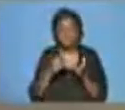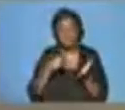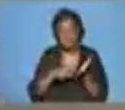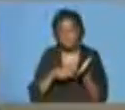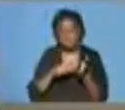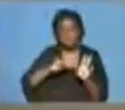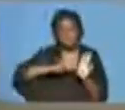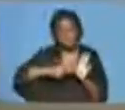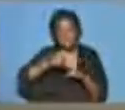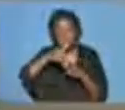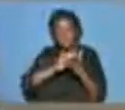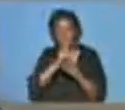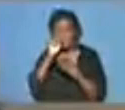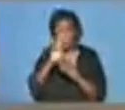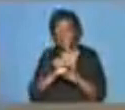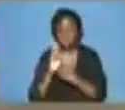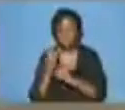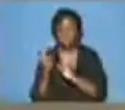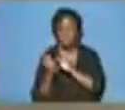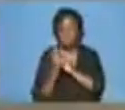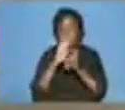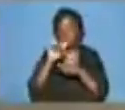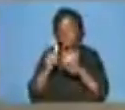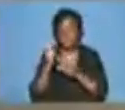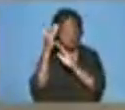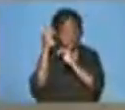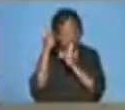start in September. So we're meeting all the expectations that were laid out for us.